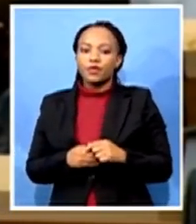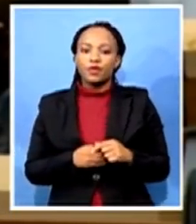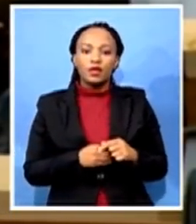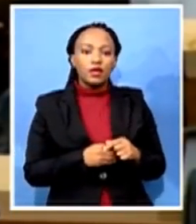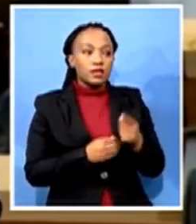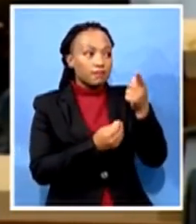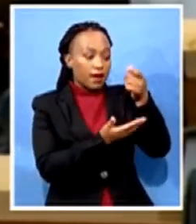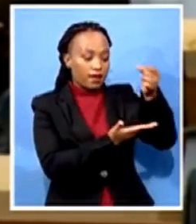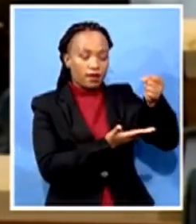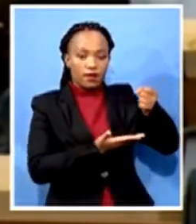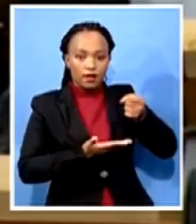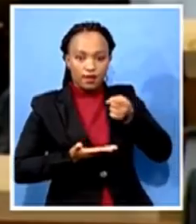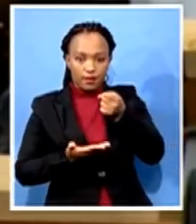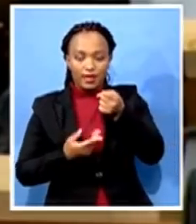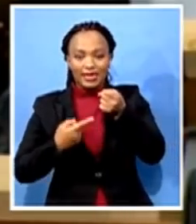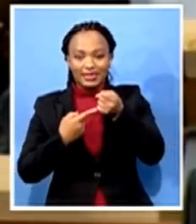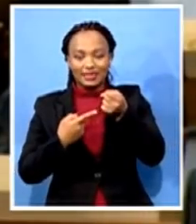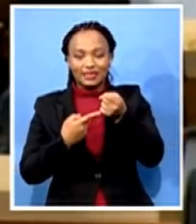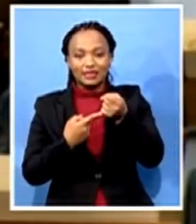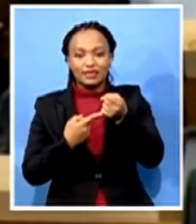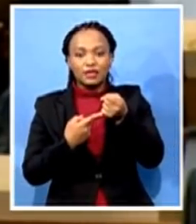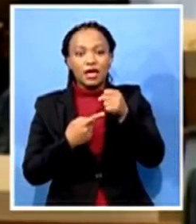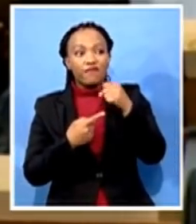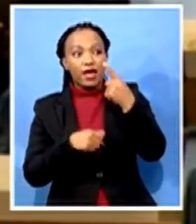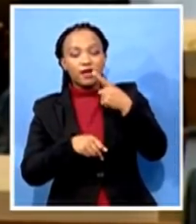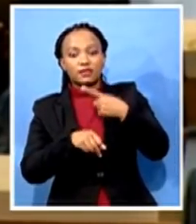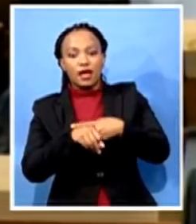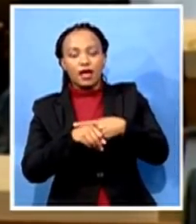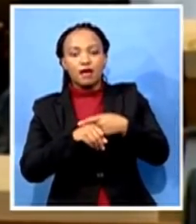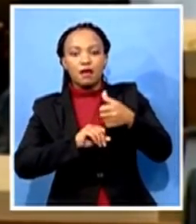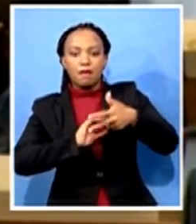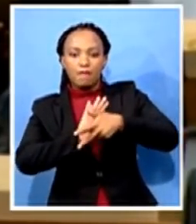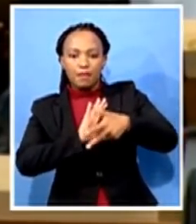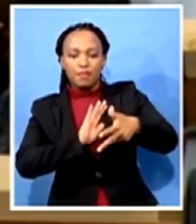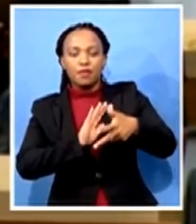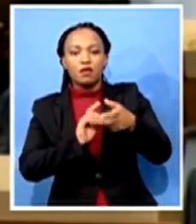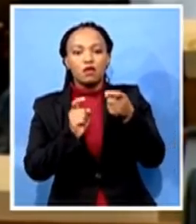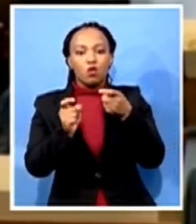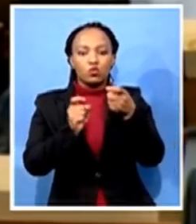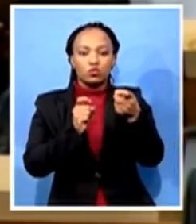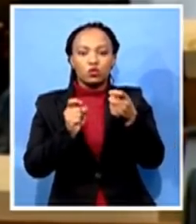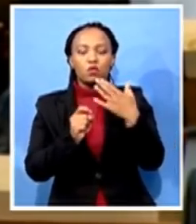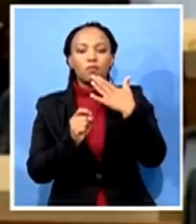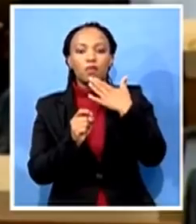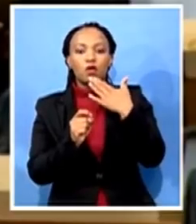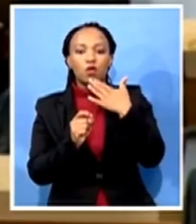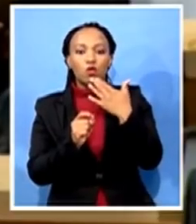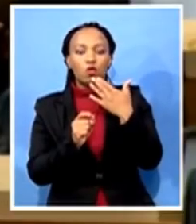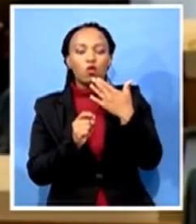granted in the first place and controlled in the second place by the provisions of the Division of Revenue Act. We've referred to it as DORA.